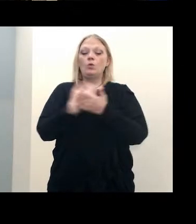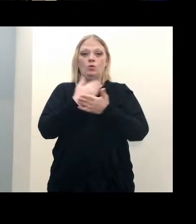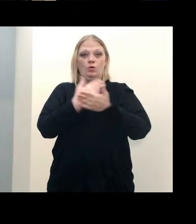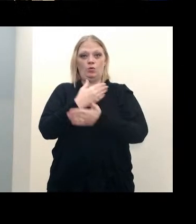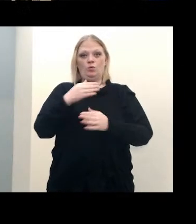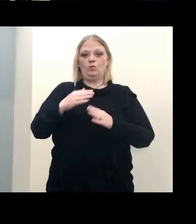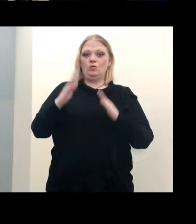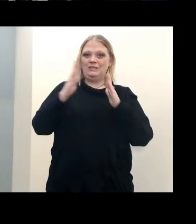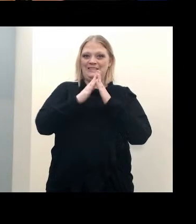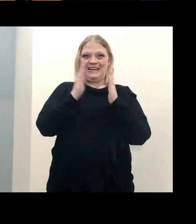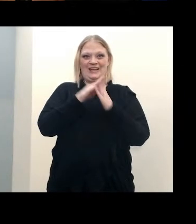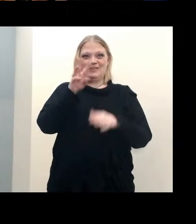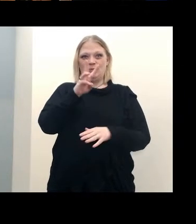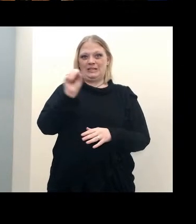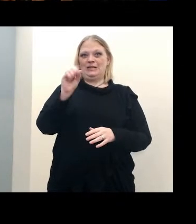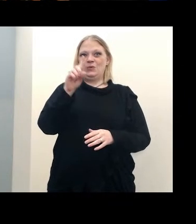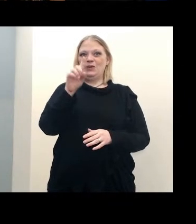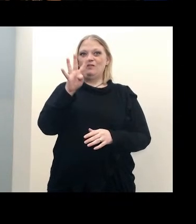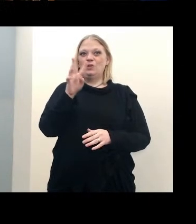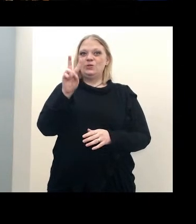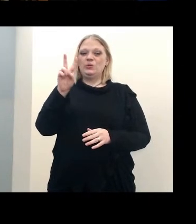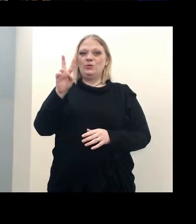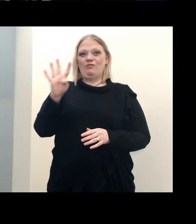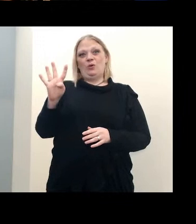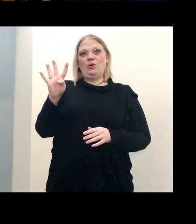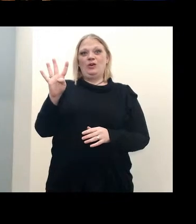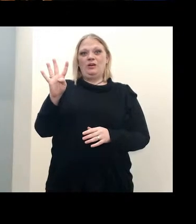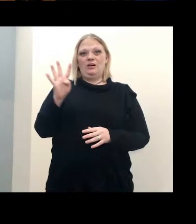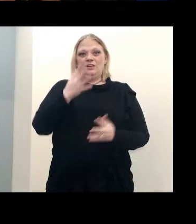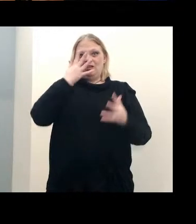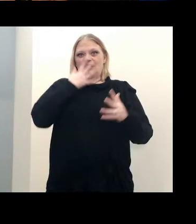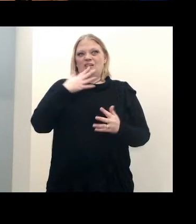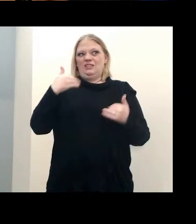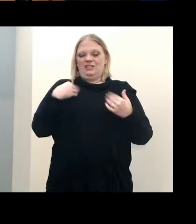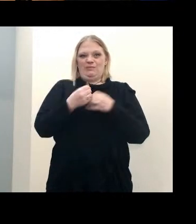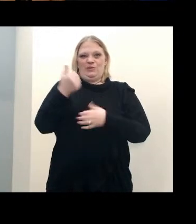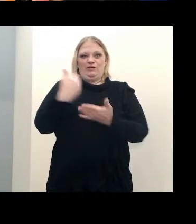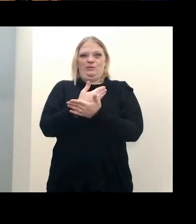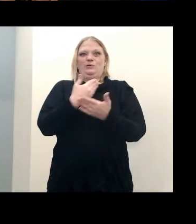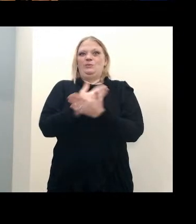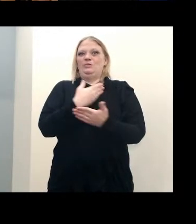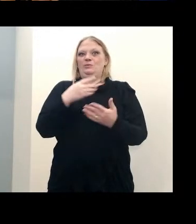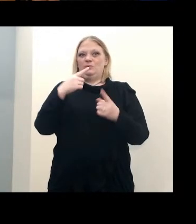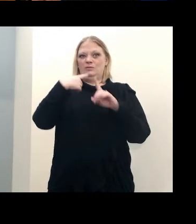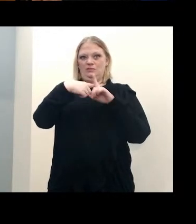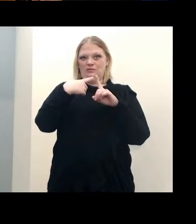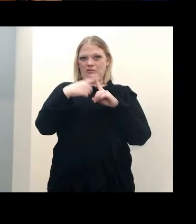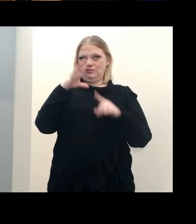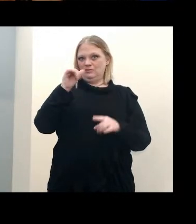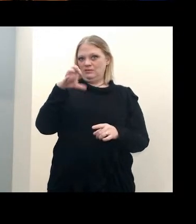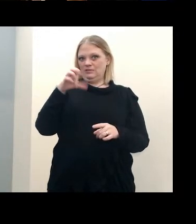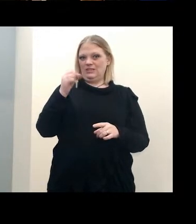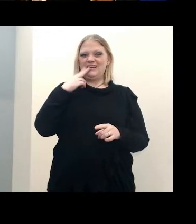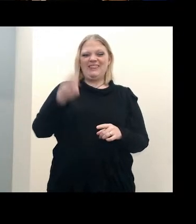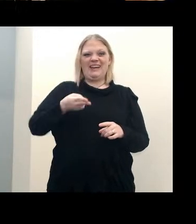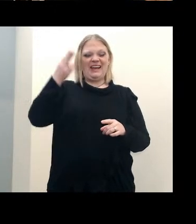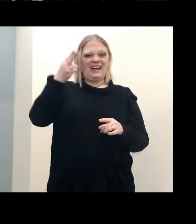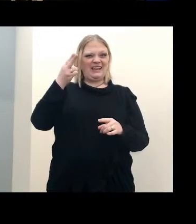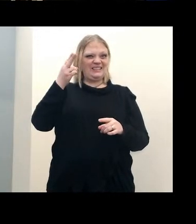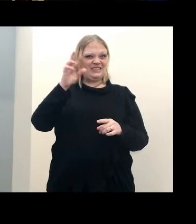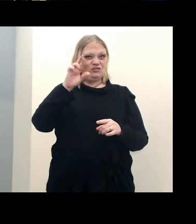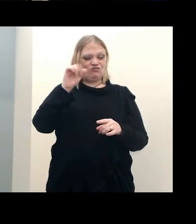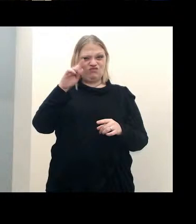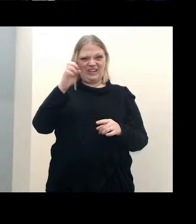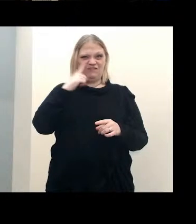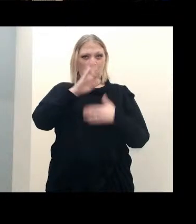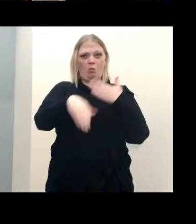of West Seneca, 14224 zip code, unfortunately had the most new cases and one of the highest positivity rates for